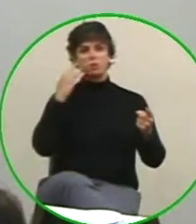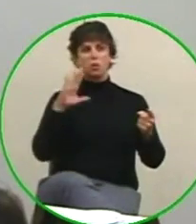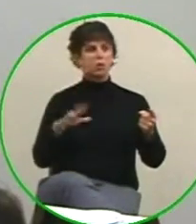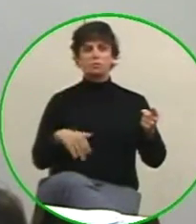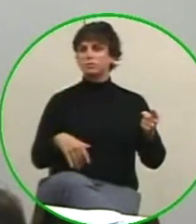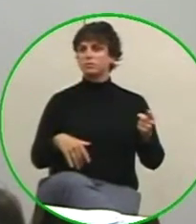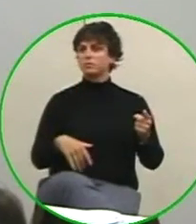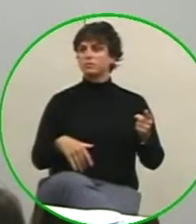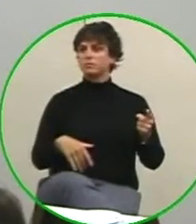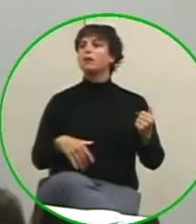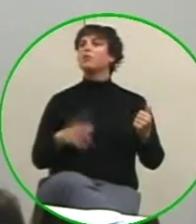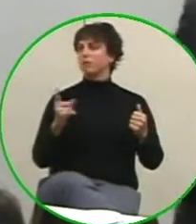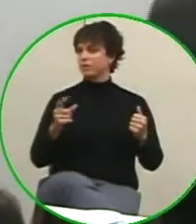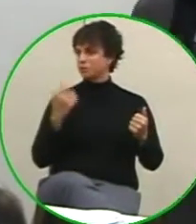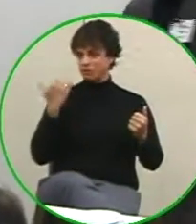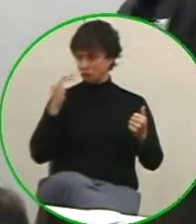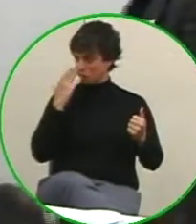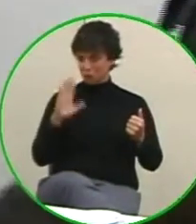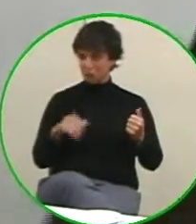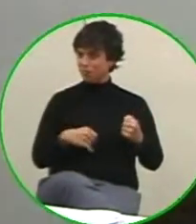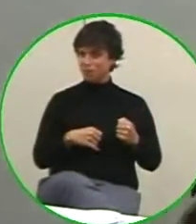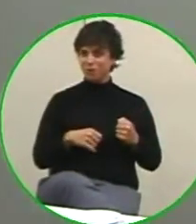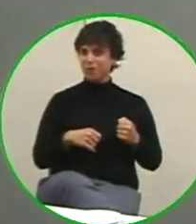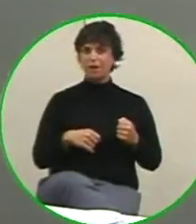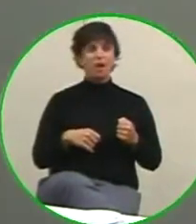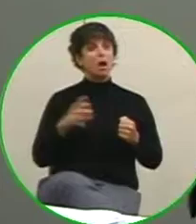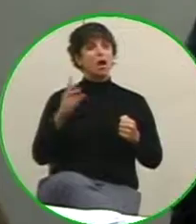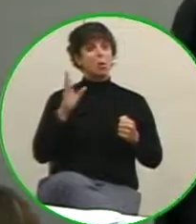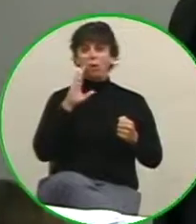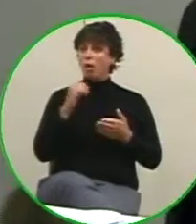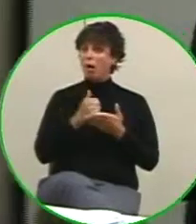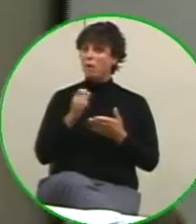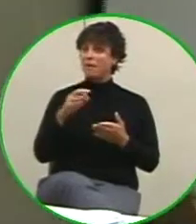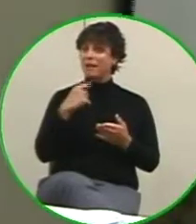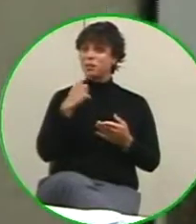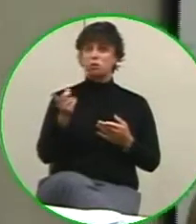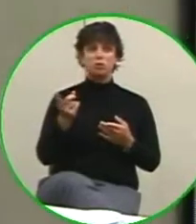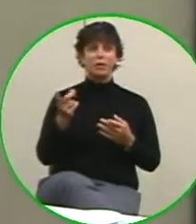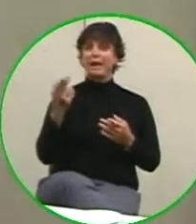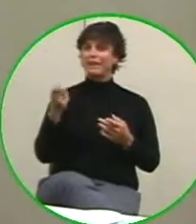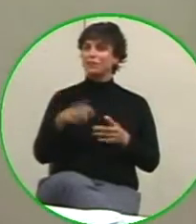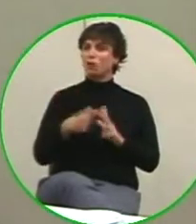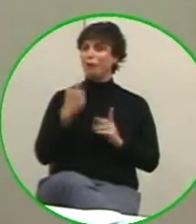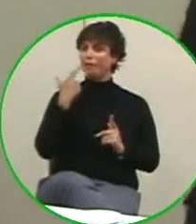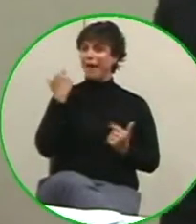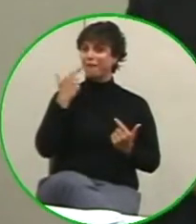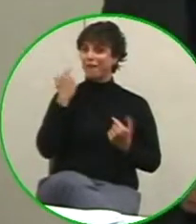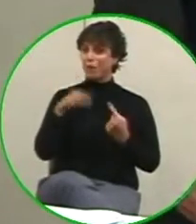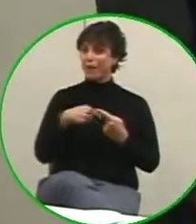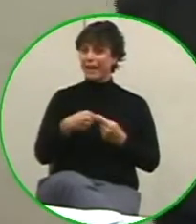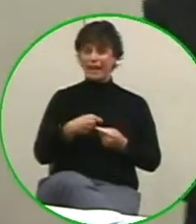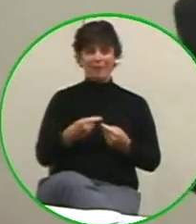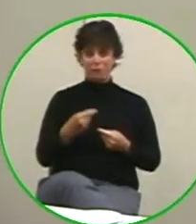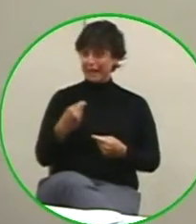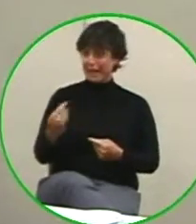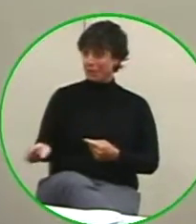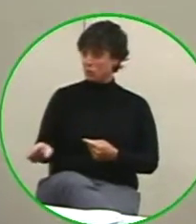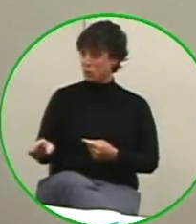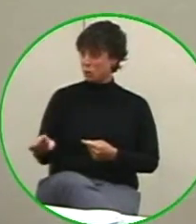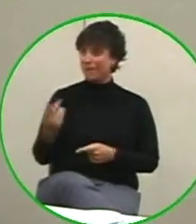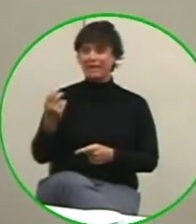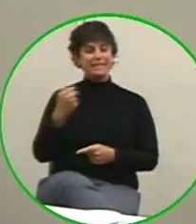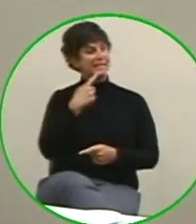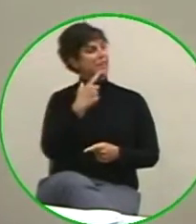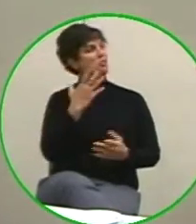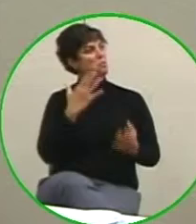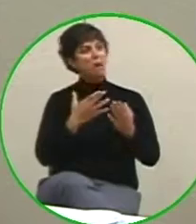We don't know. Would it help if I told you that he started laughing when I gave it to him, and he said,